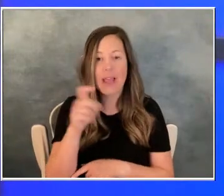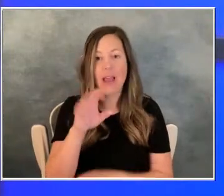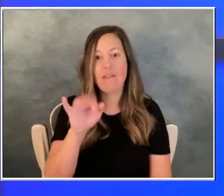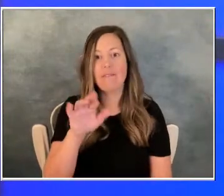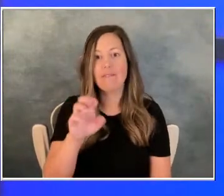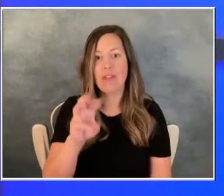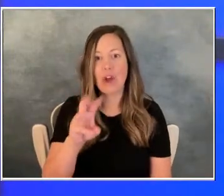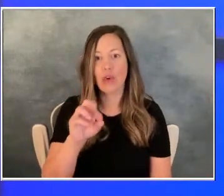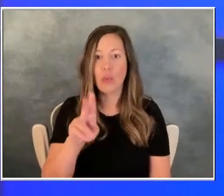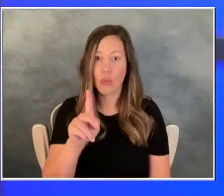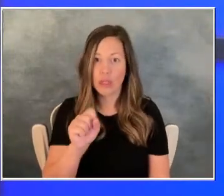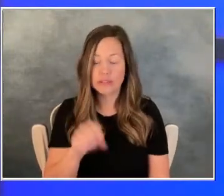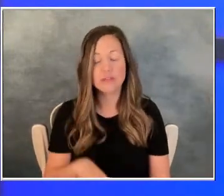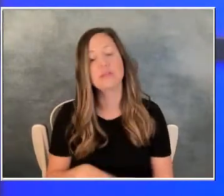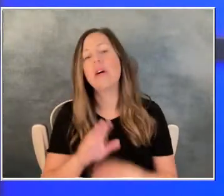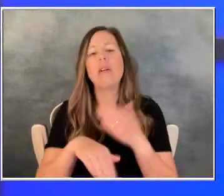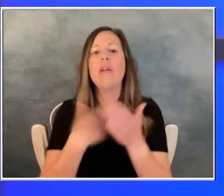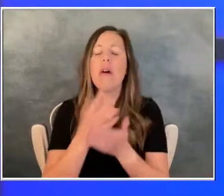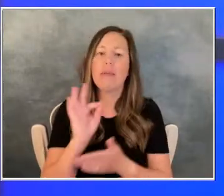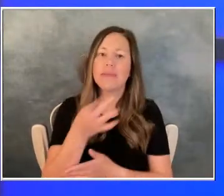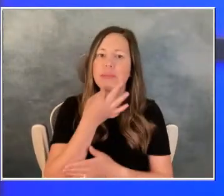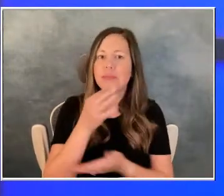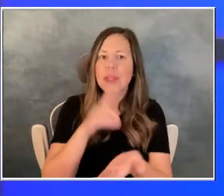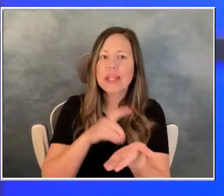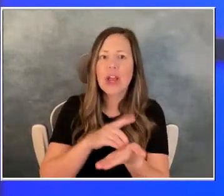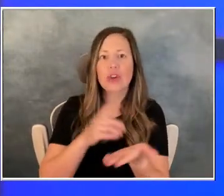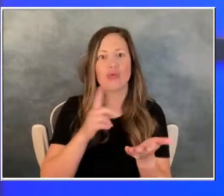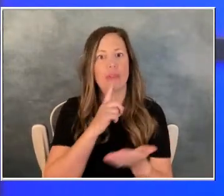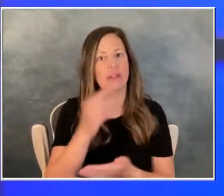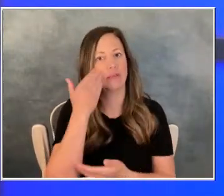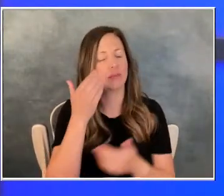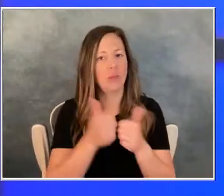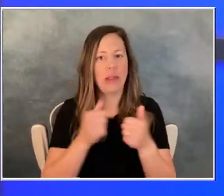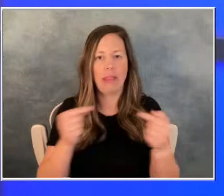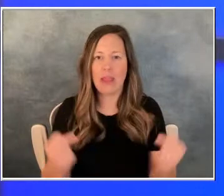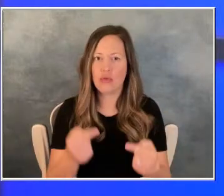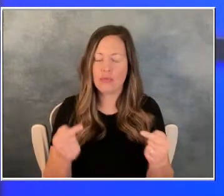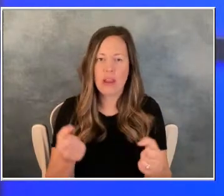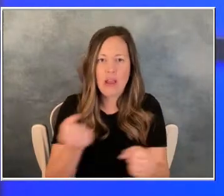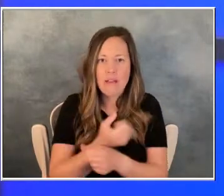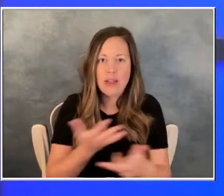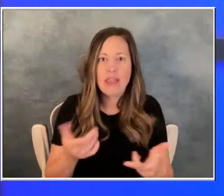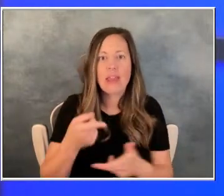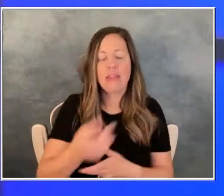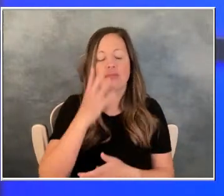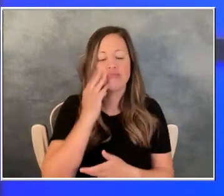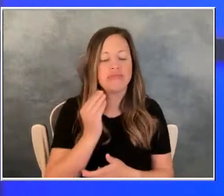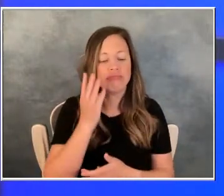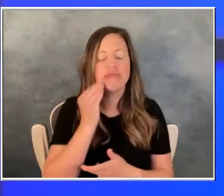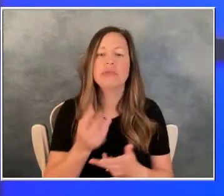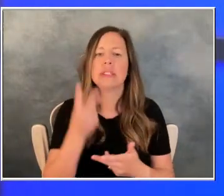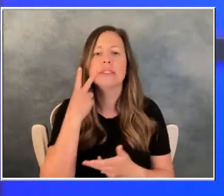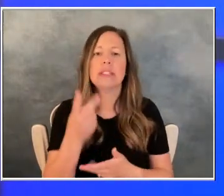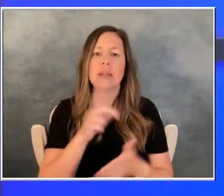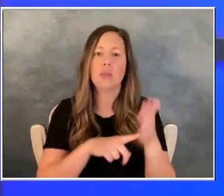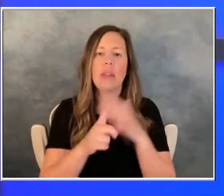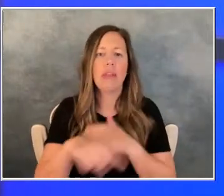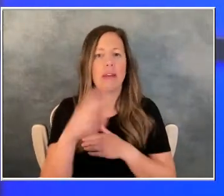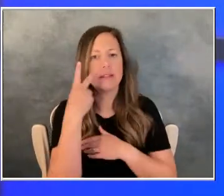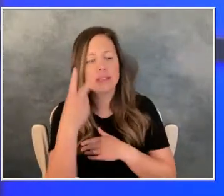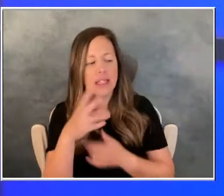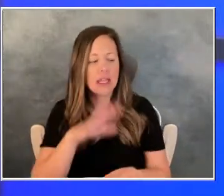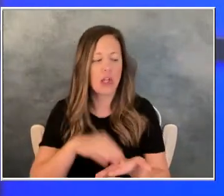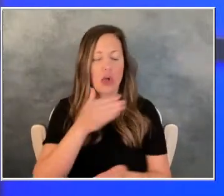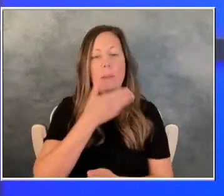all the experts who are all too familiar with the injuries. We're going to hear what they see this time of year, learn the best safety advice that you can